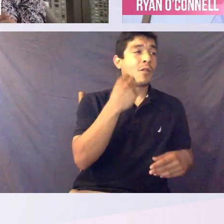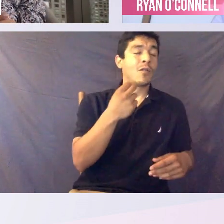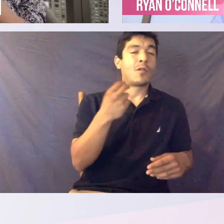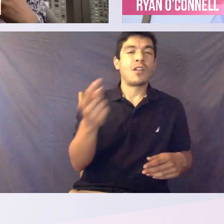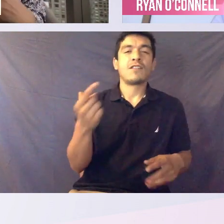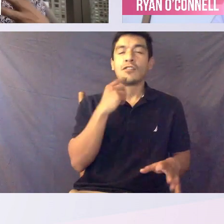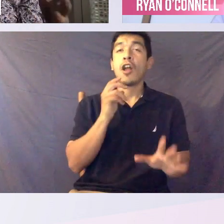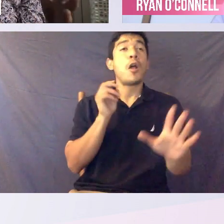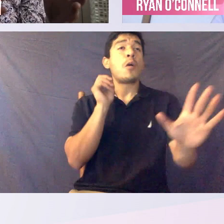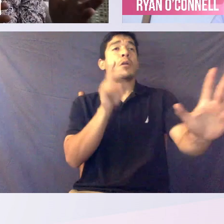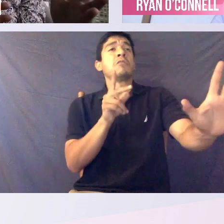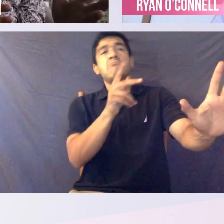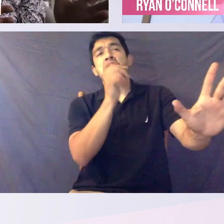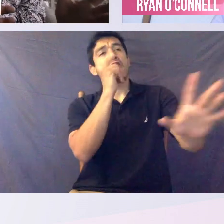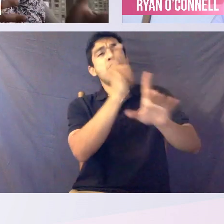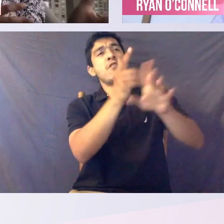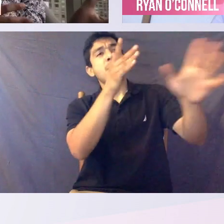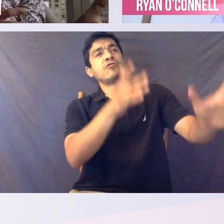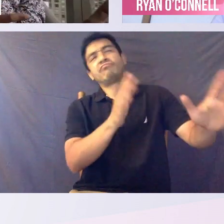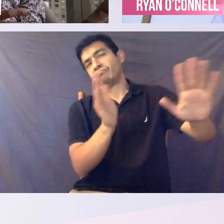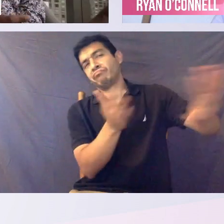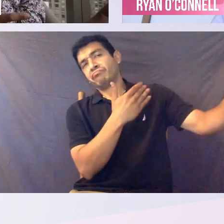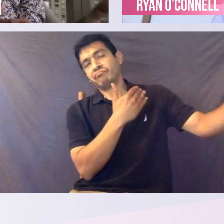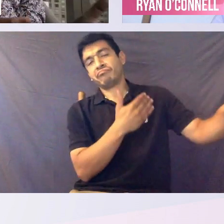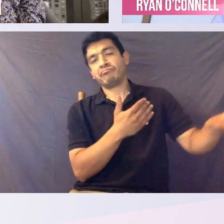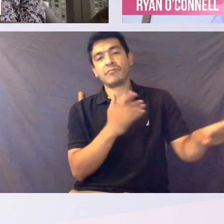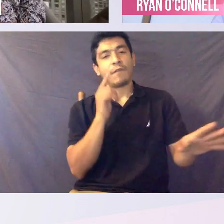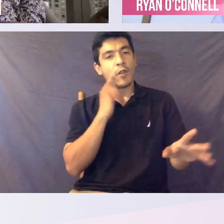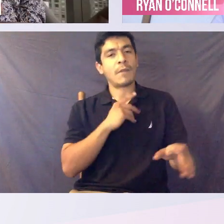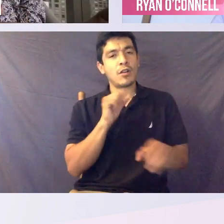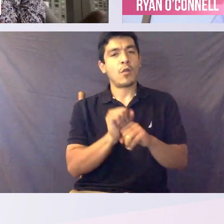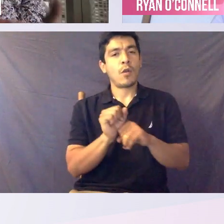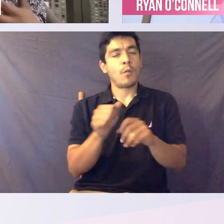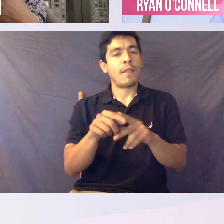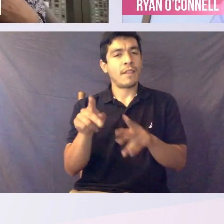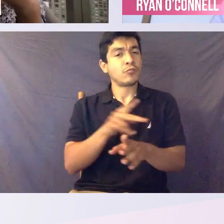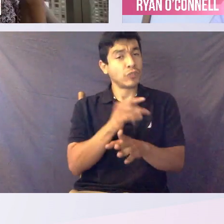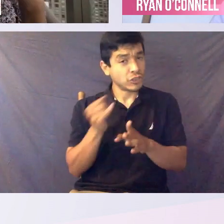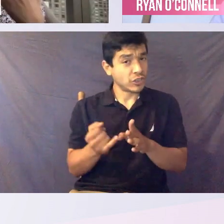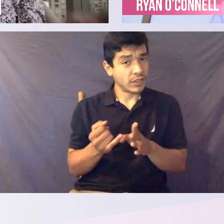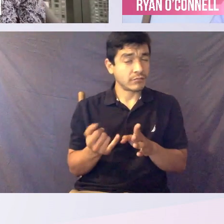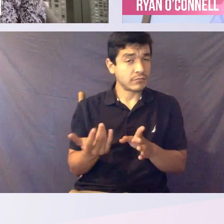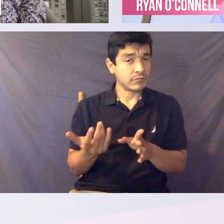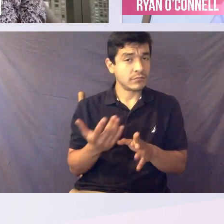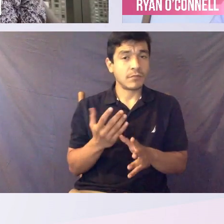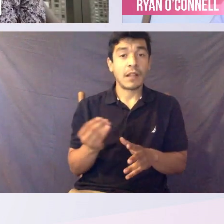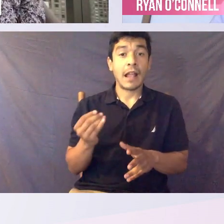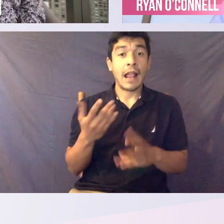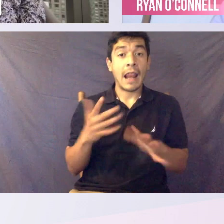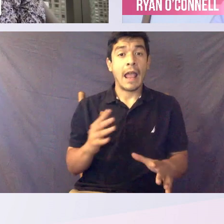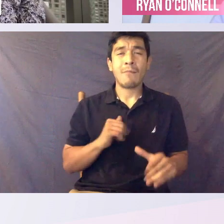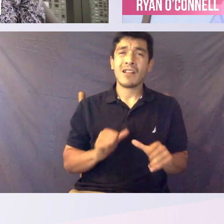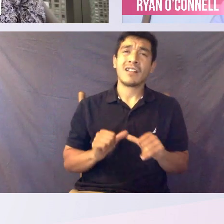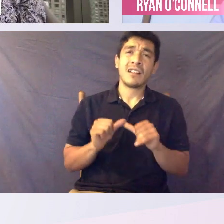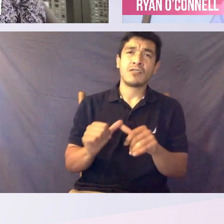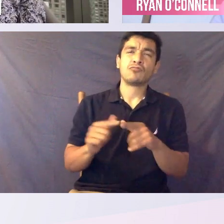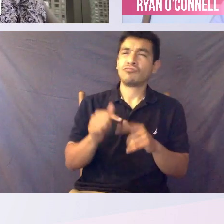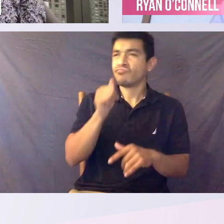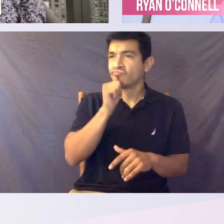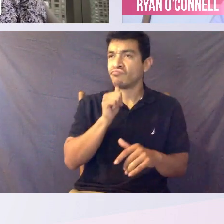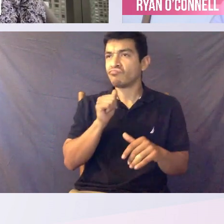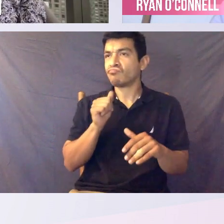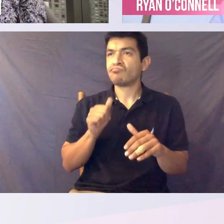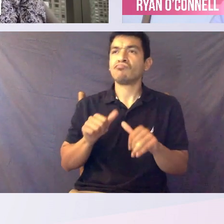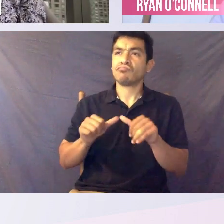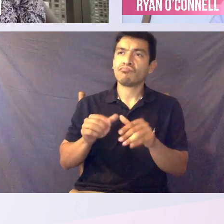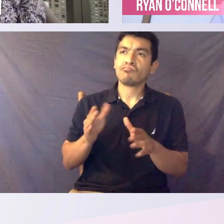right collaborator. You're not the right person for me to work on this project with. And so let me continue to forge ahead until